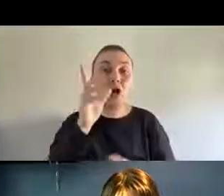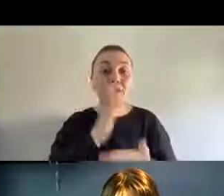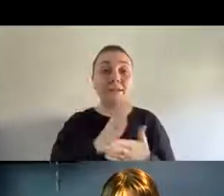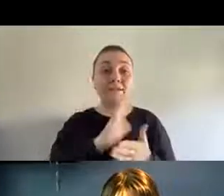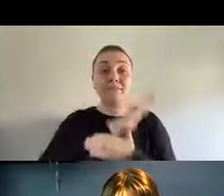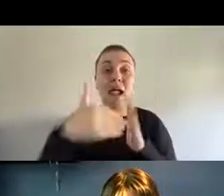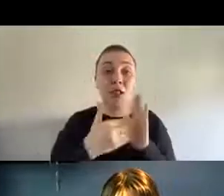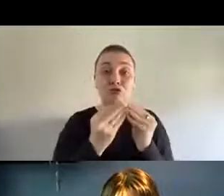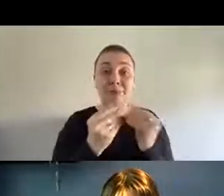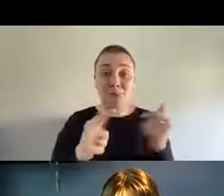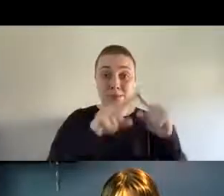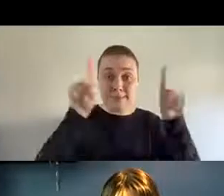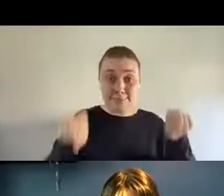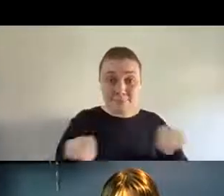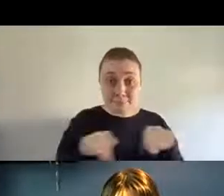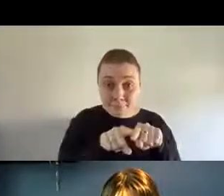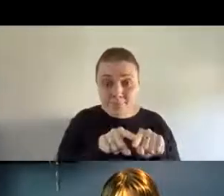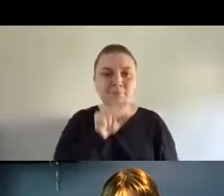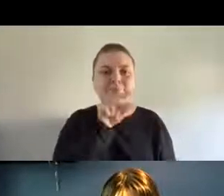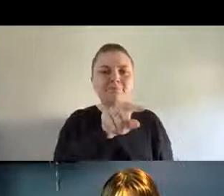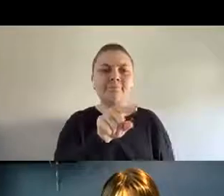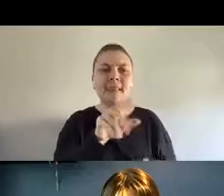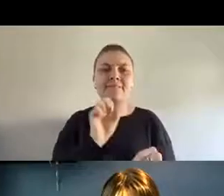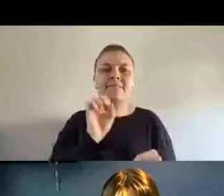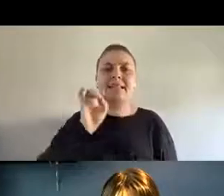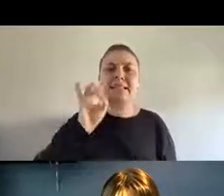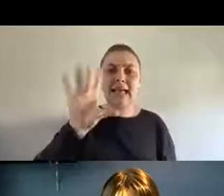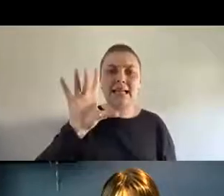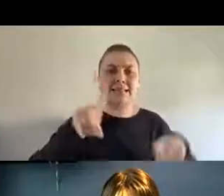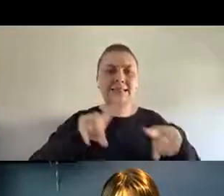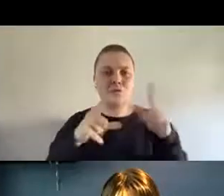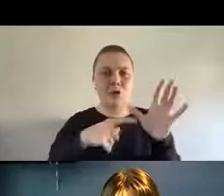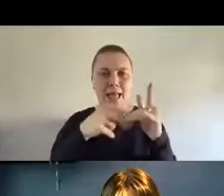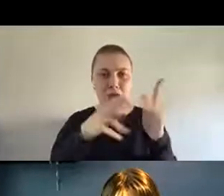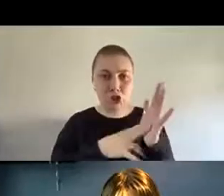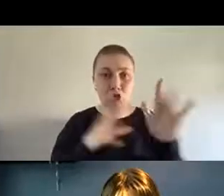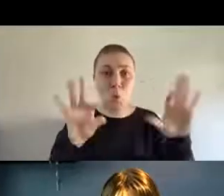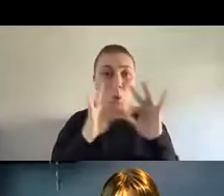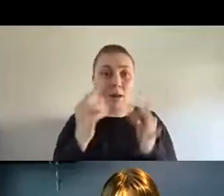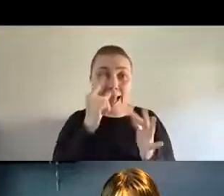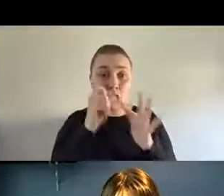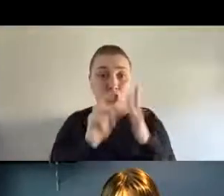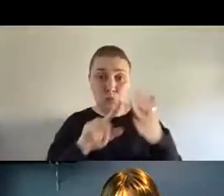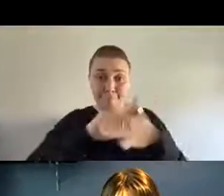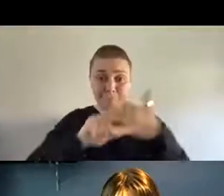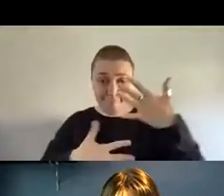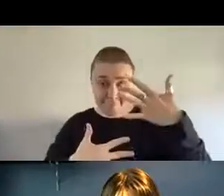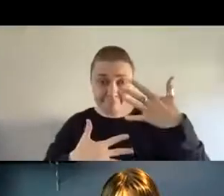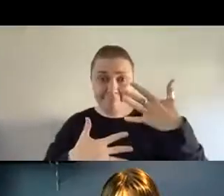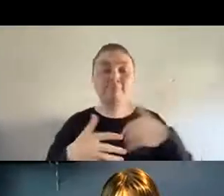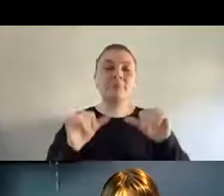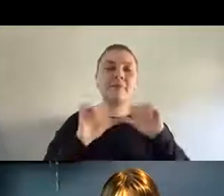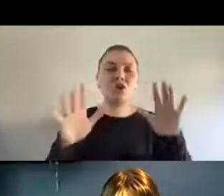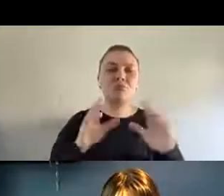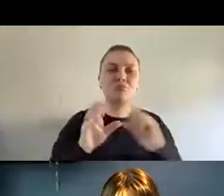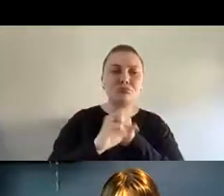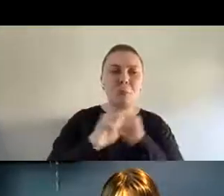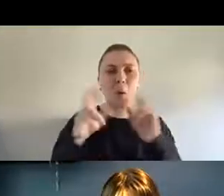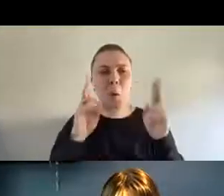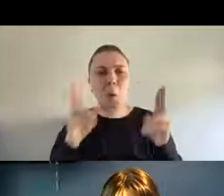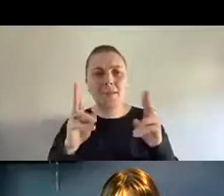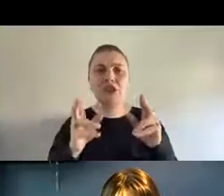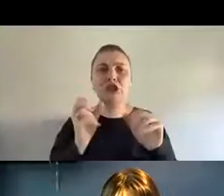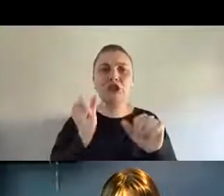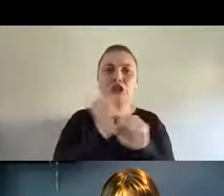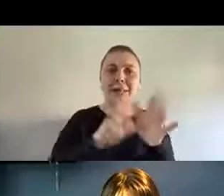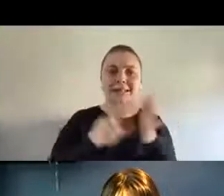resource is contains 10 different actions that organisations can take. So, of course, promoting and normalising gender and disability equality